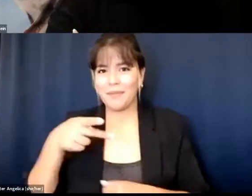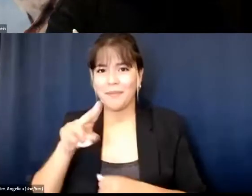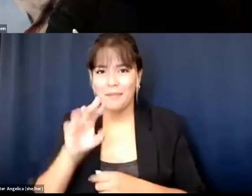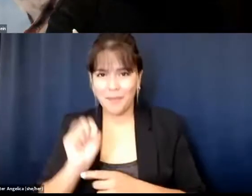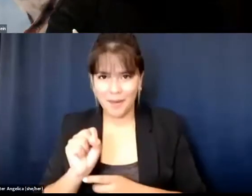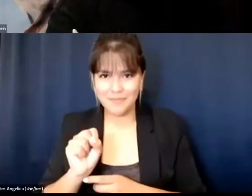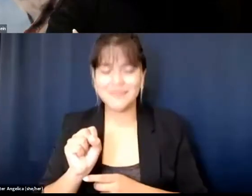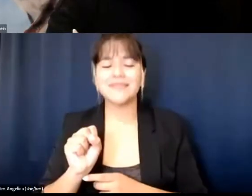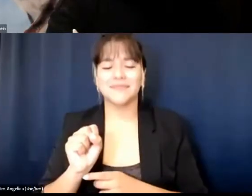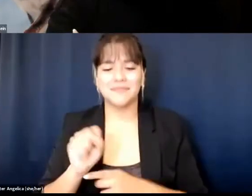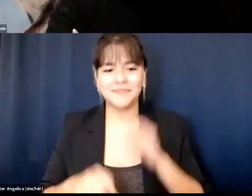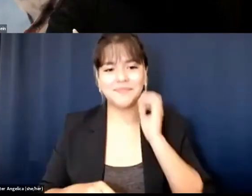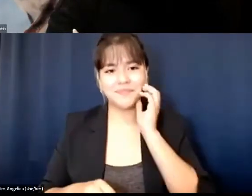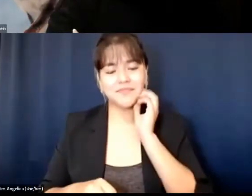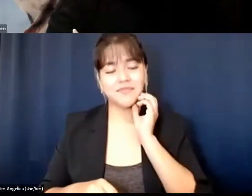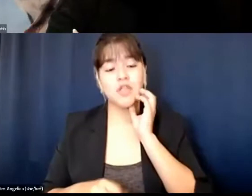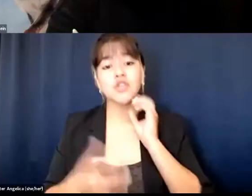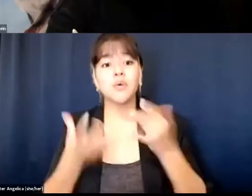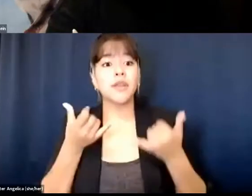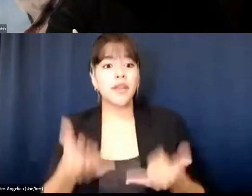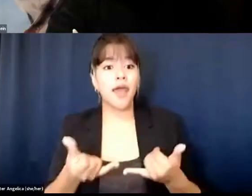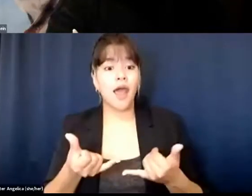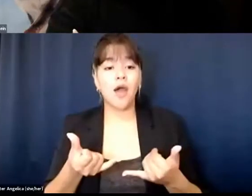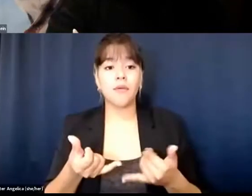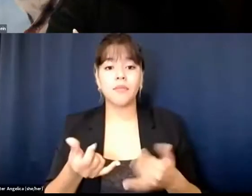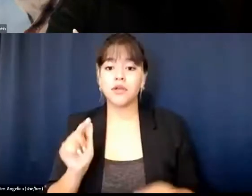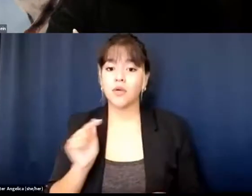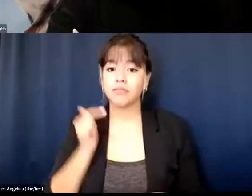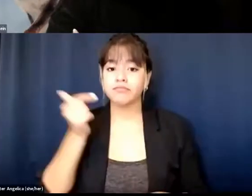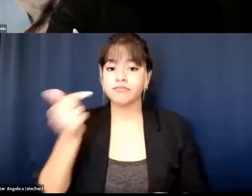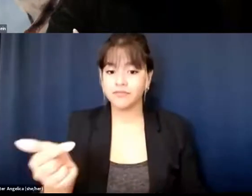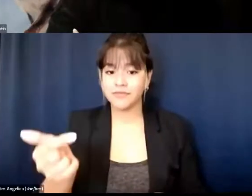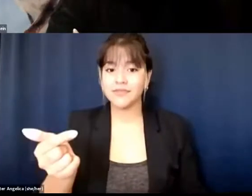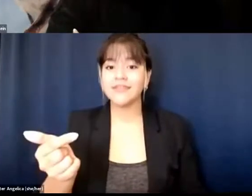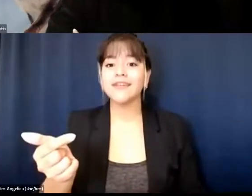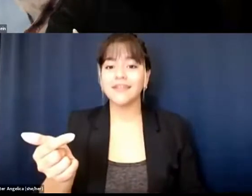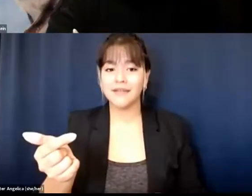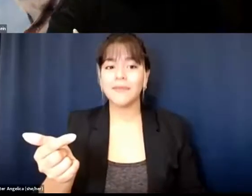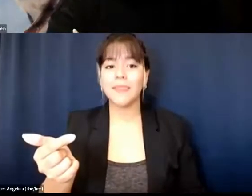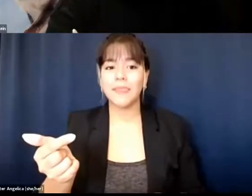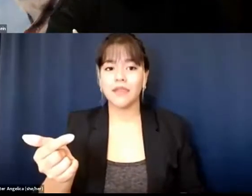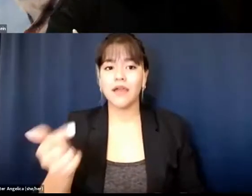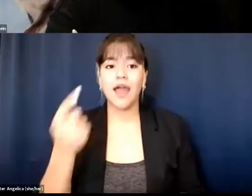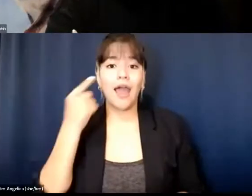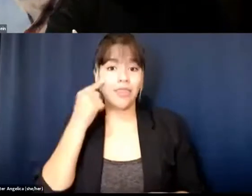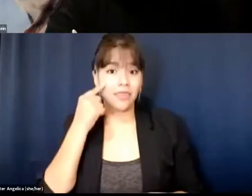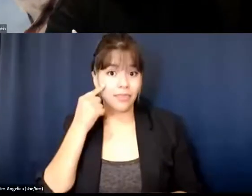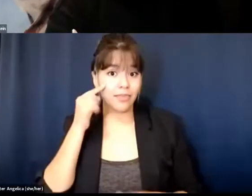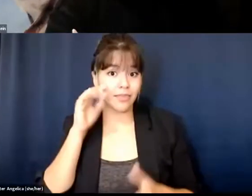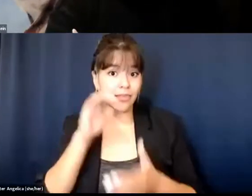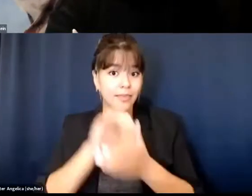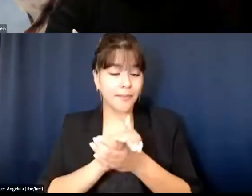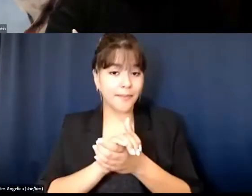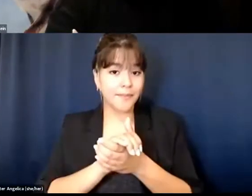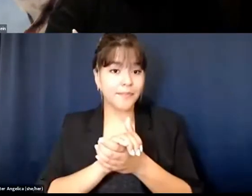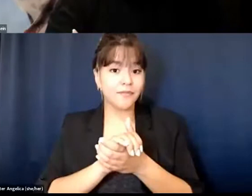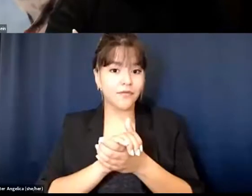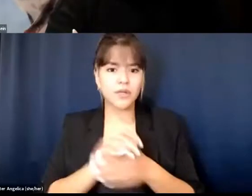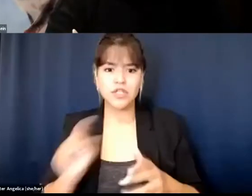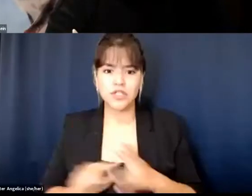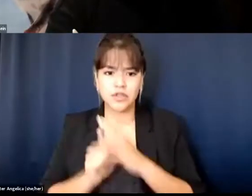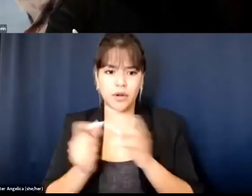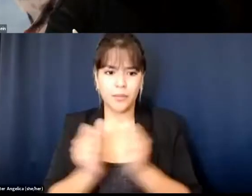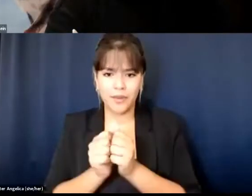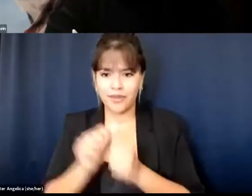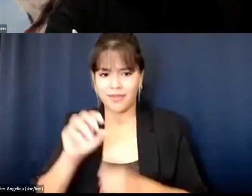What I'm going to do is turn the monitor over to you guys. I believe we're going to start with Emily Renn. And